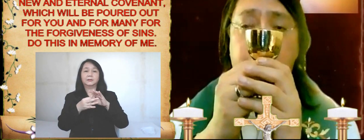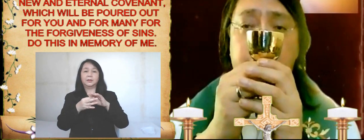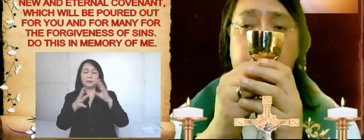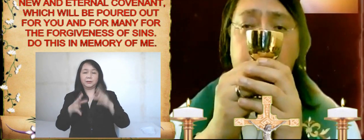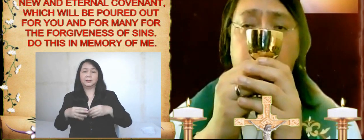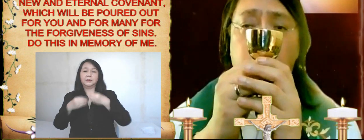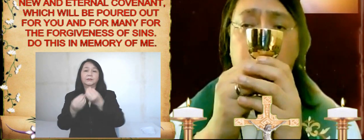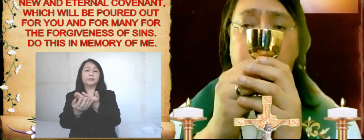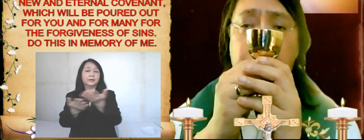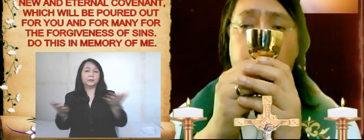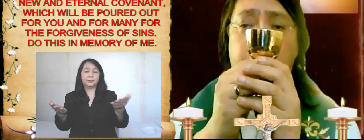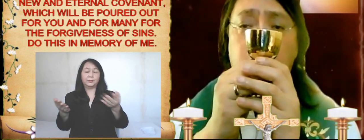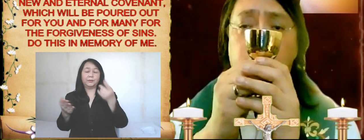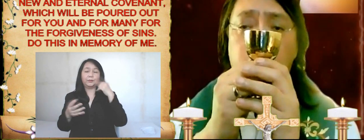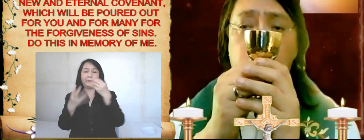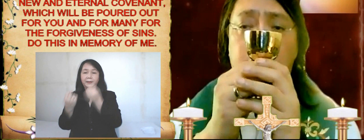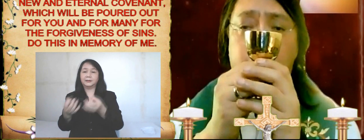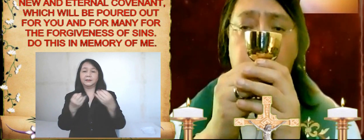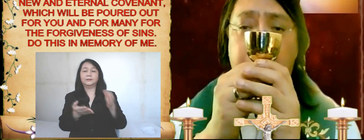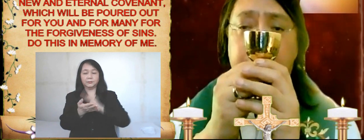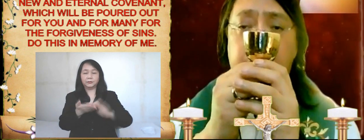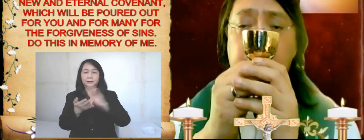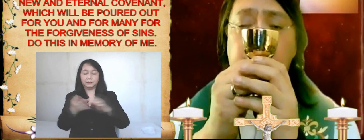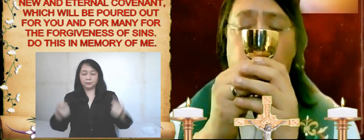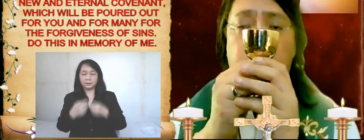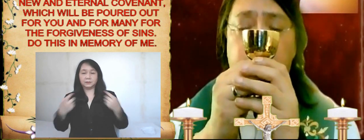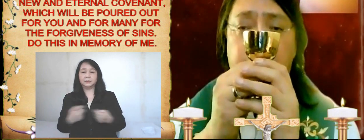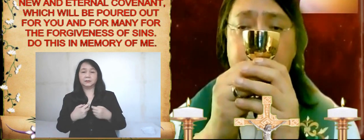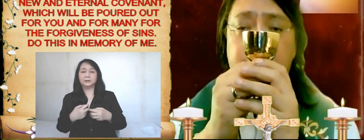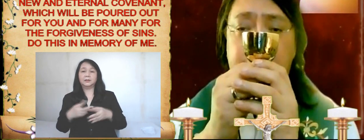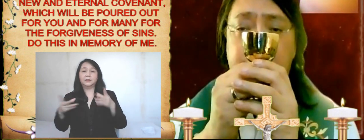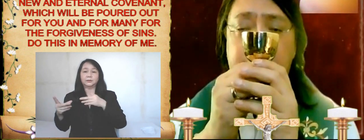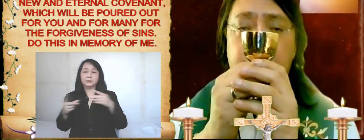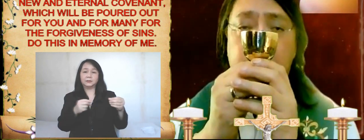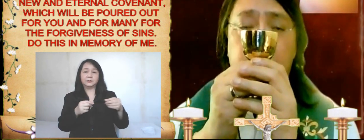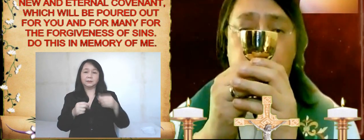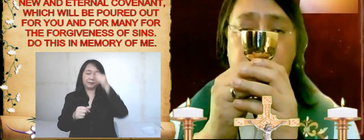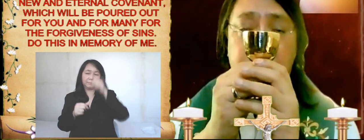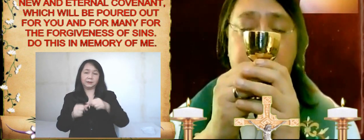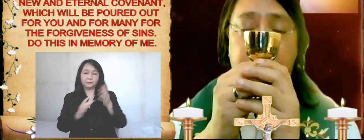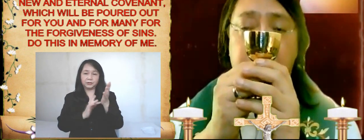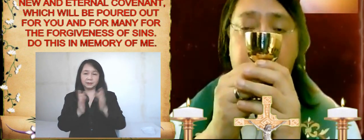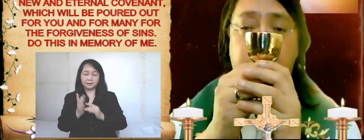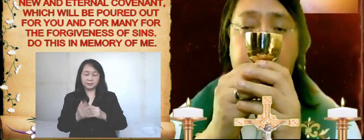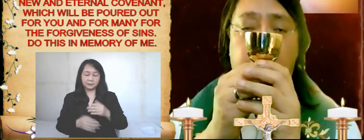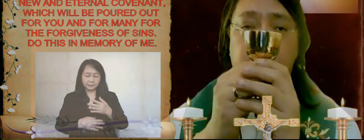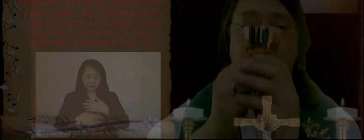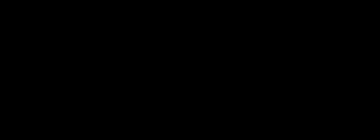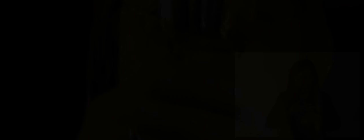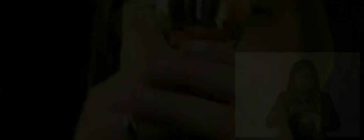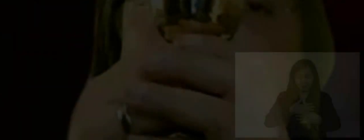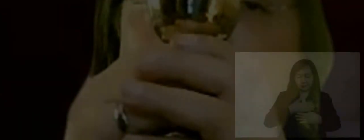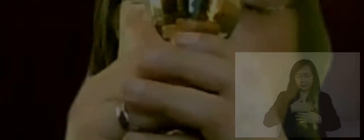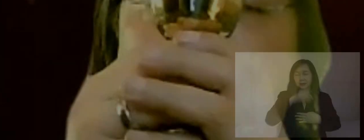eternal covenant, which will be poured out for you and for many for the forgiveness of sins. Do this in memory of